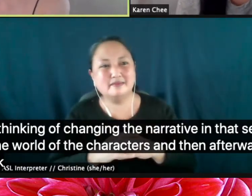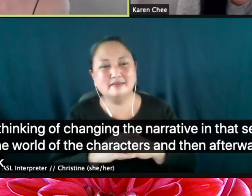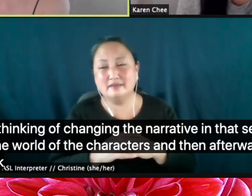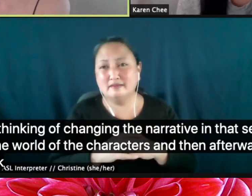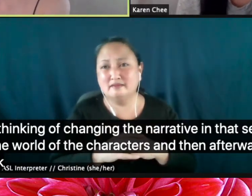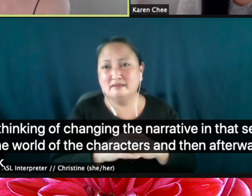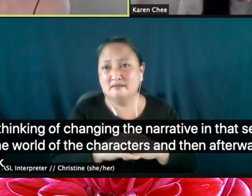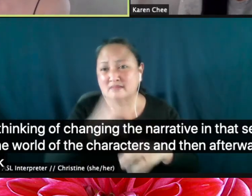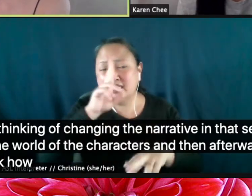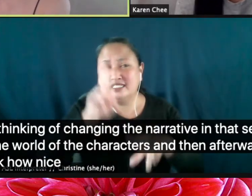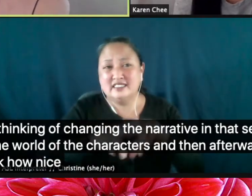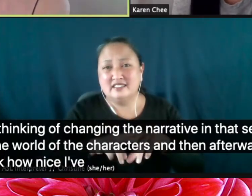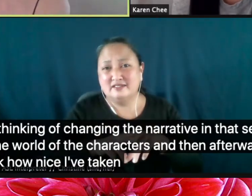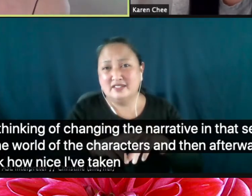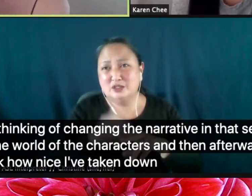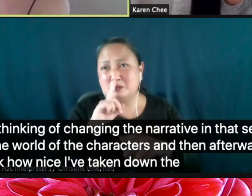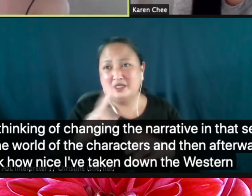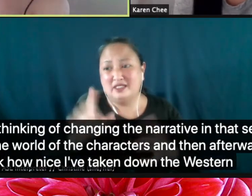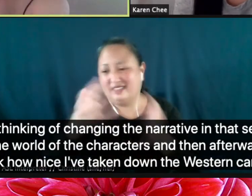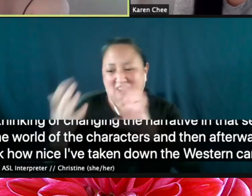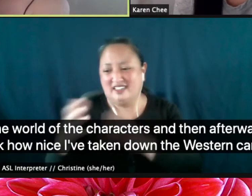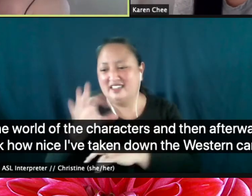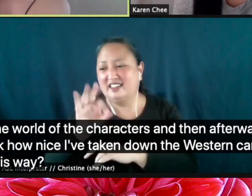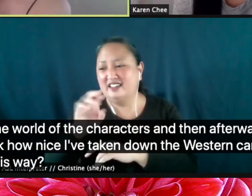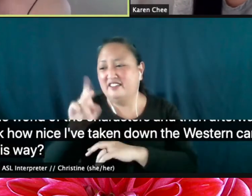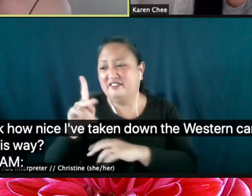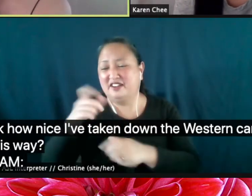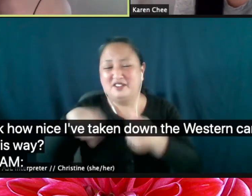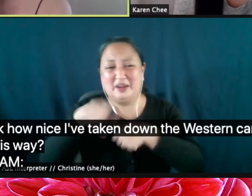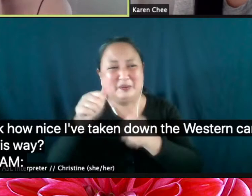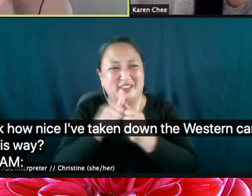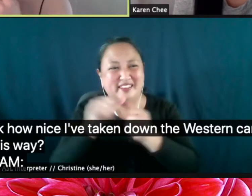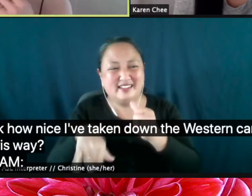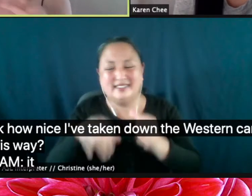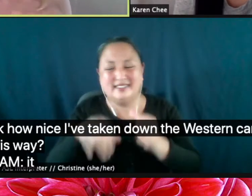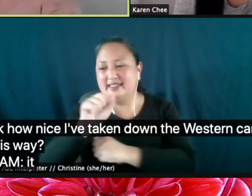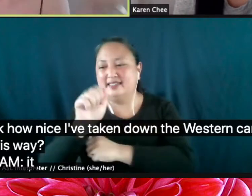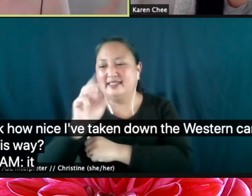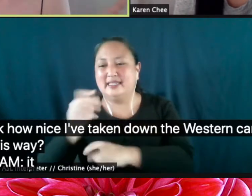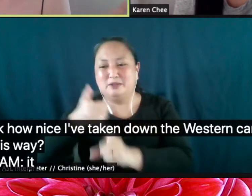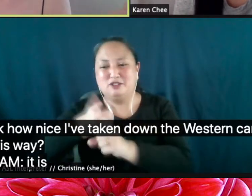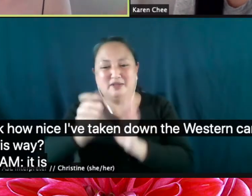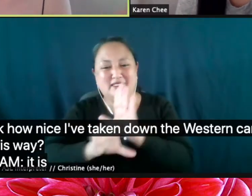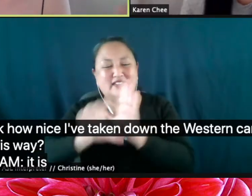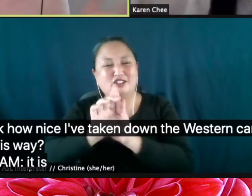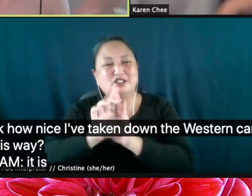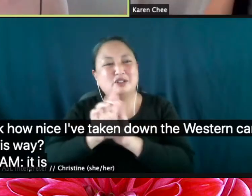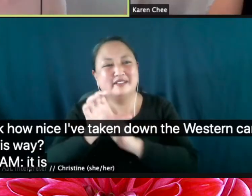with it. And that was actually one of my ways into the book. So I think like Sam was a character who sort of appeared